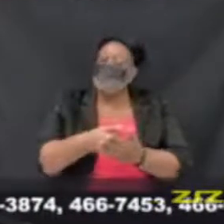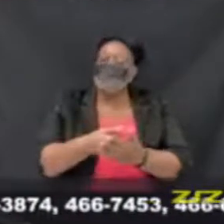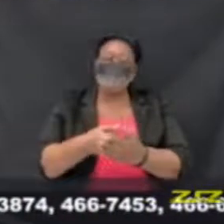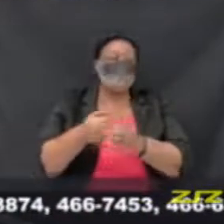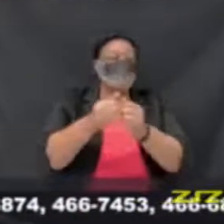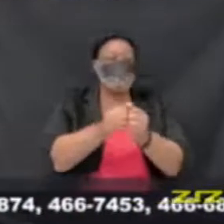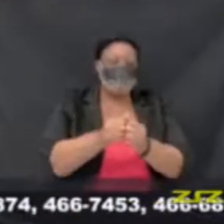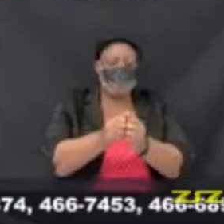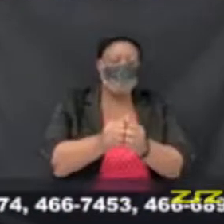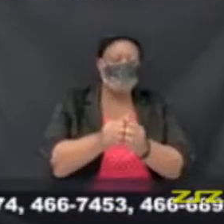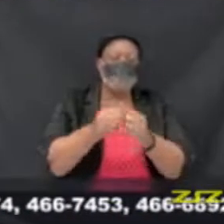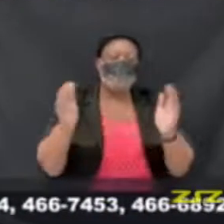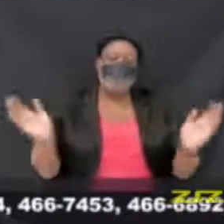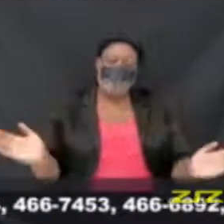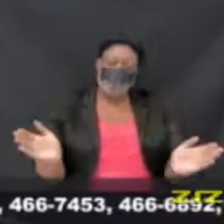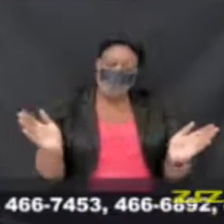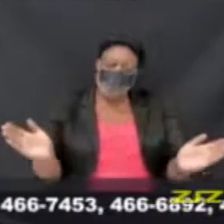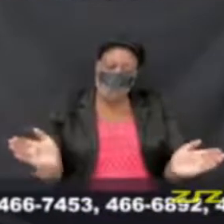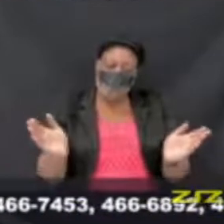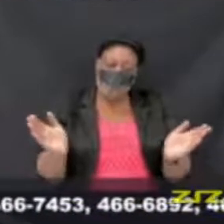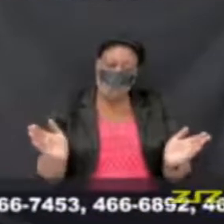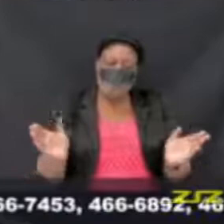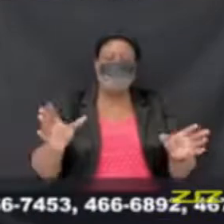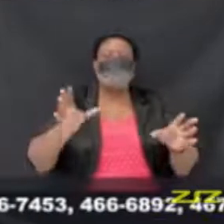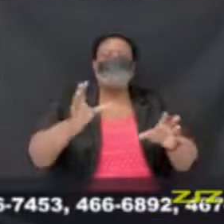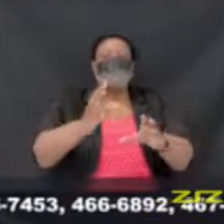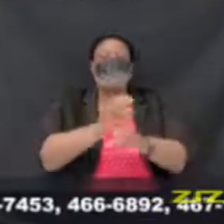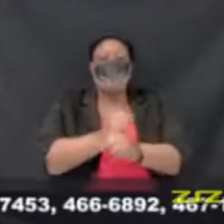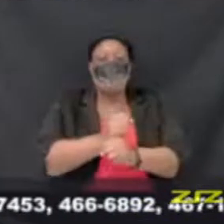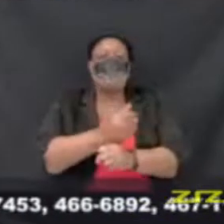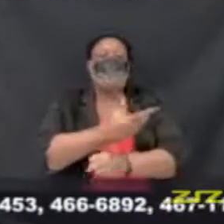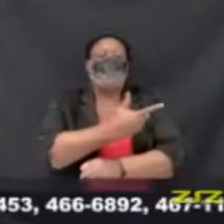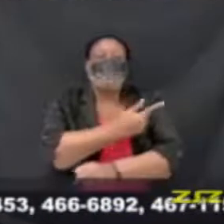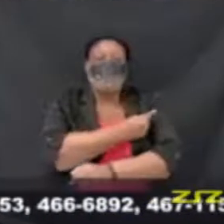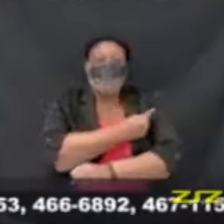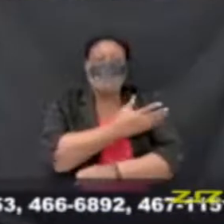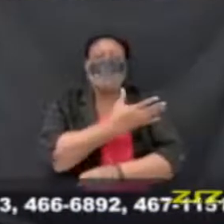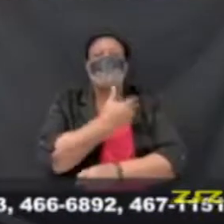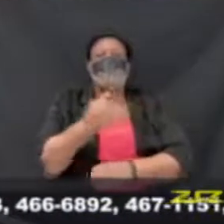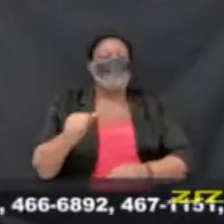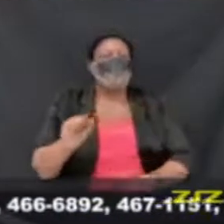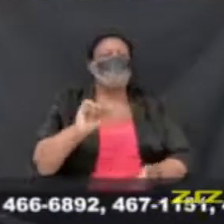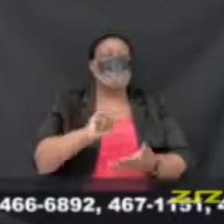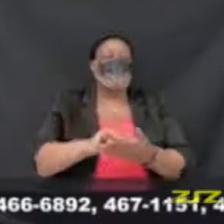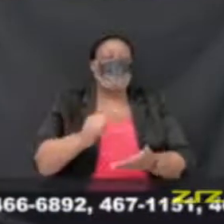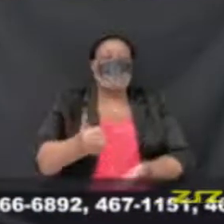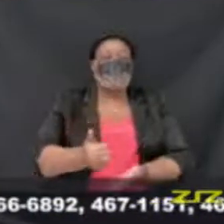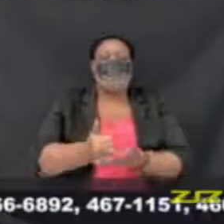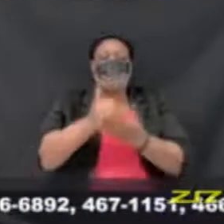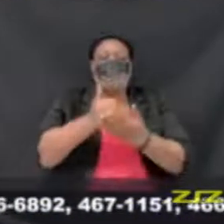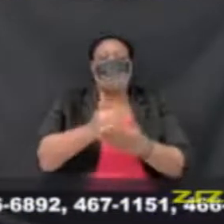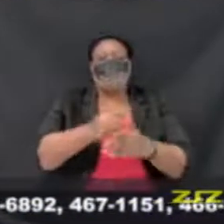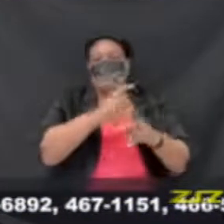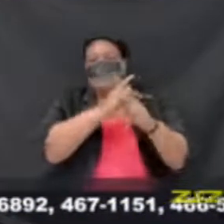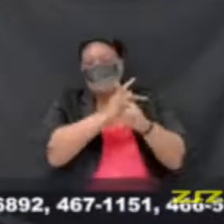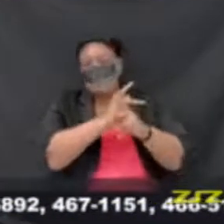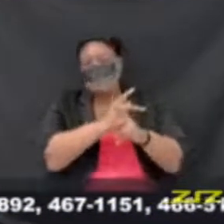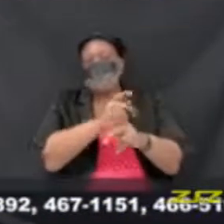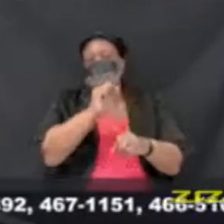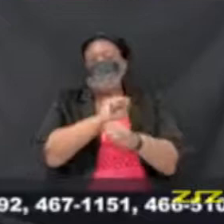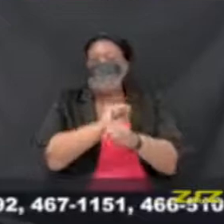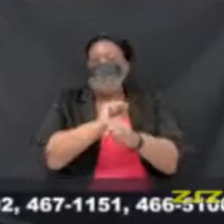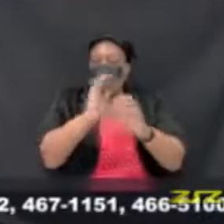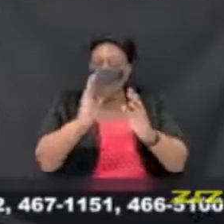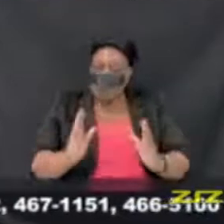approach for us to be able to continue with the resiliency and the roadmap to economic recovery.